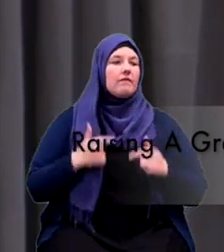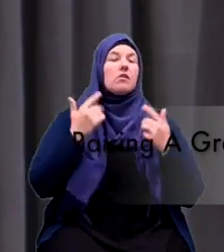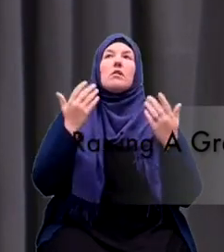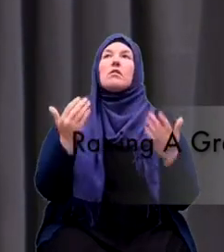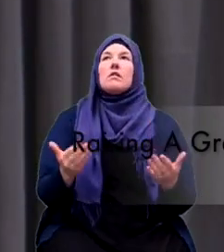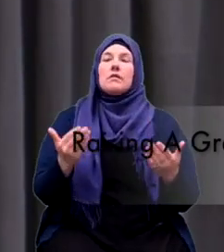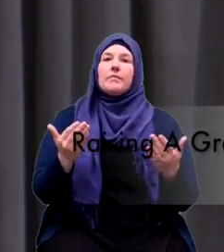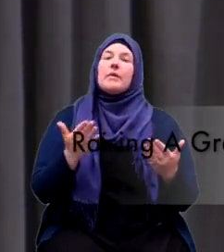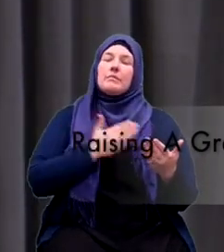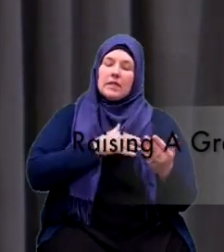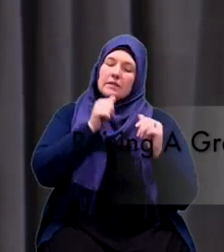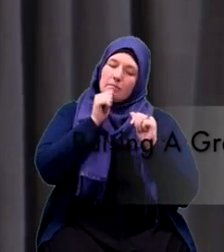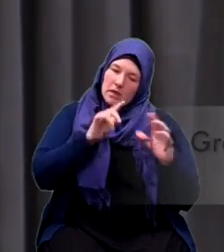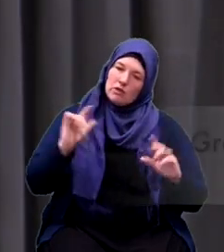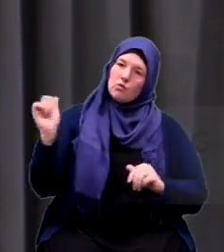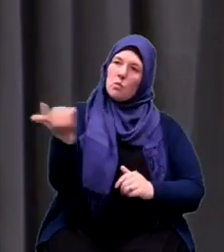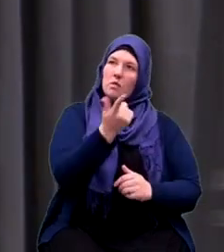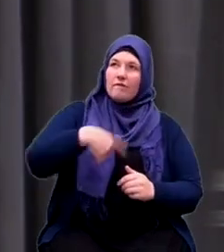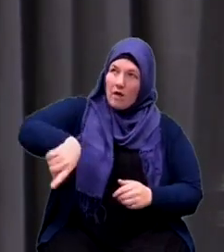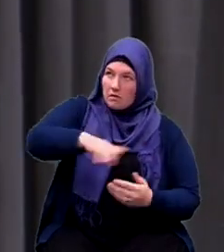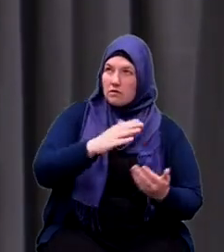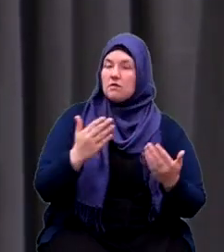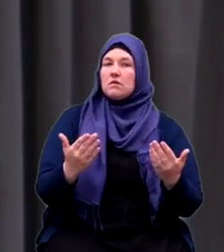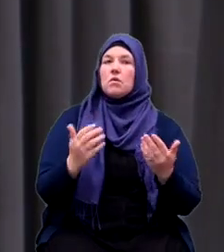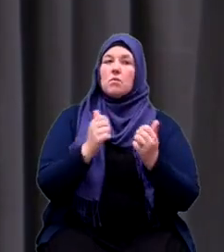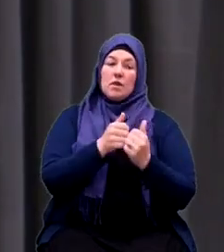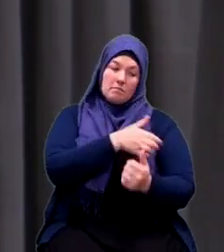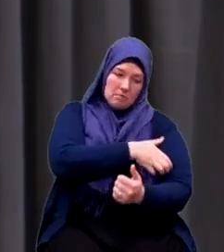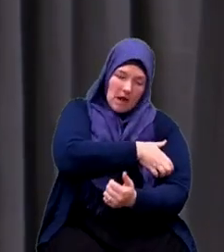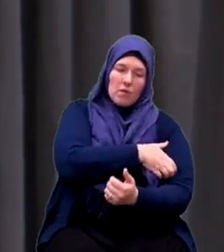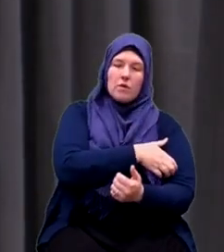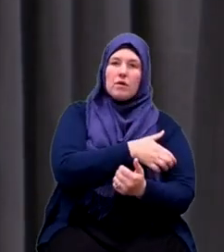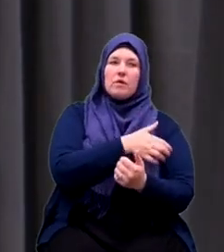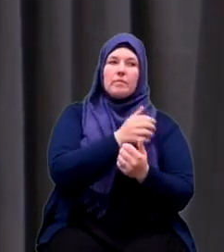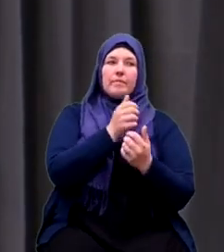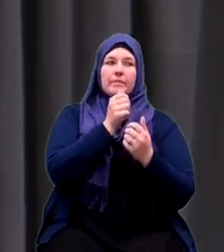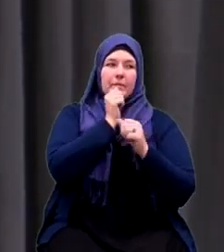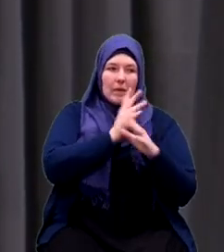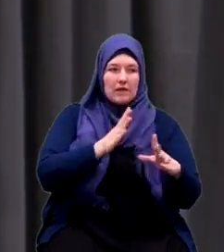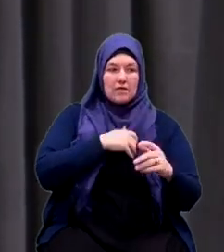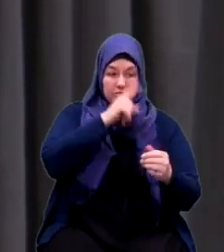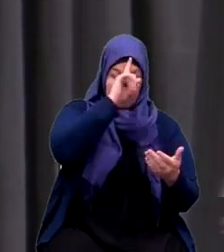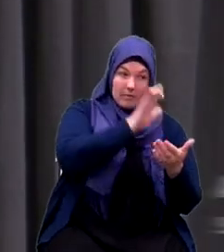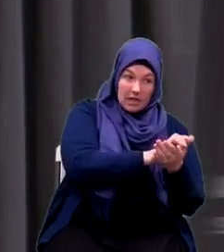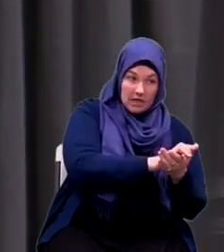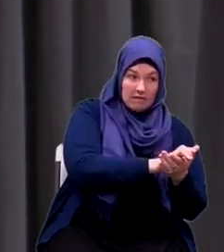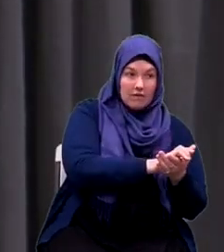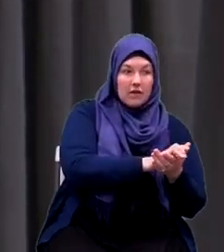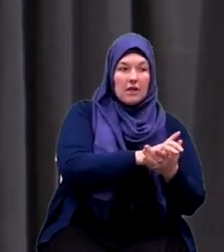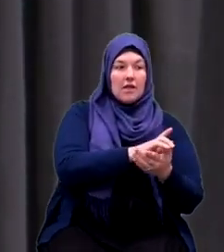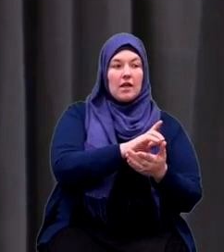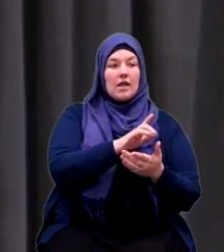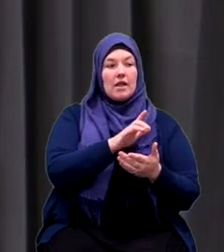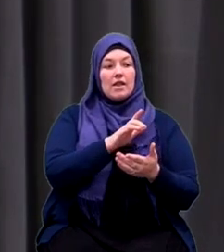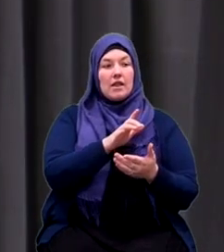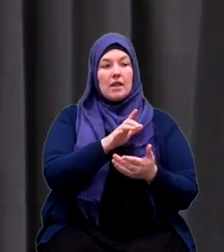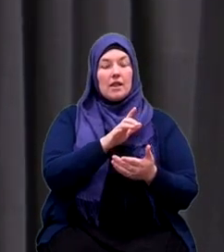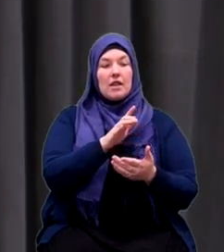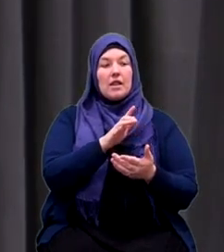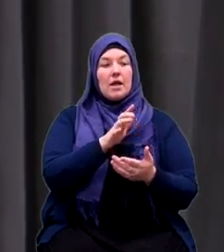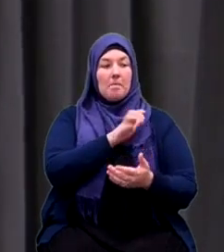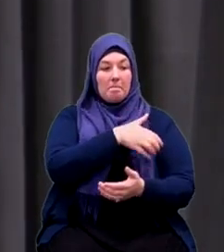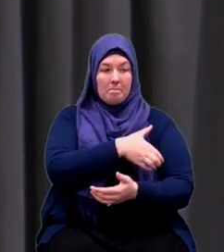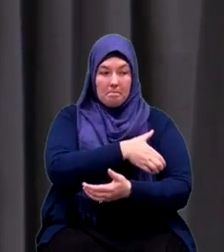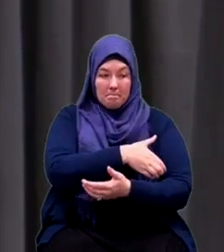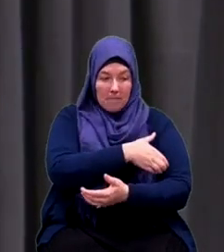wa ta'ala bless all of us with power of faith and the power of